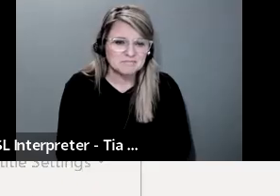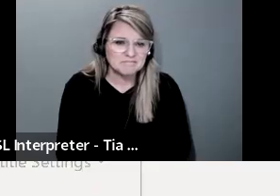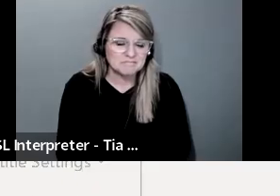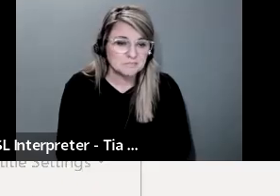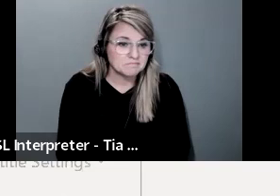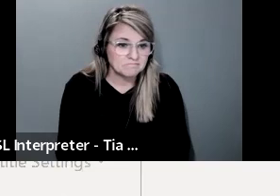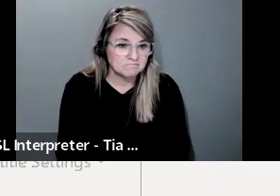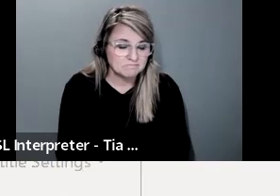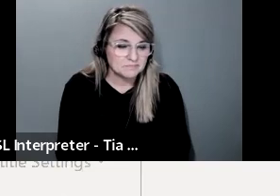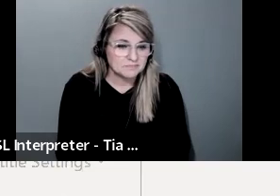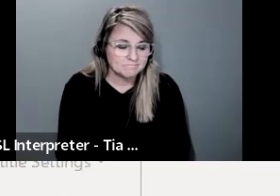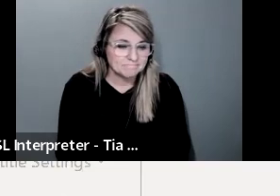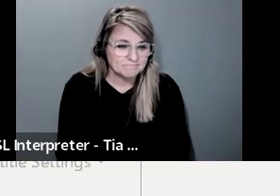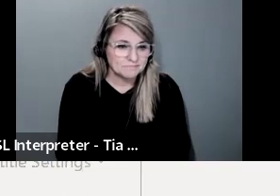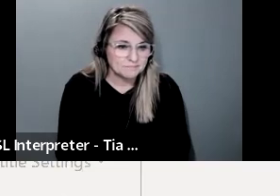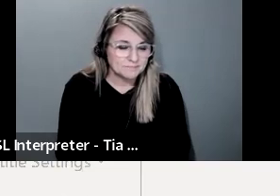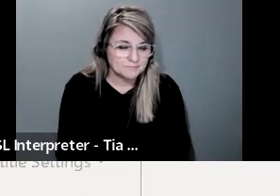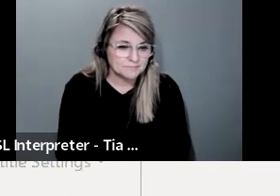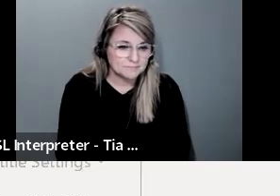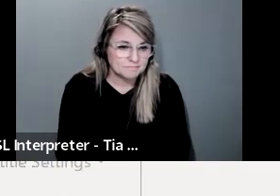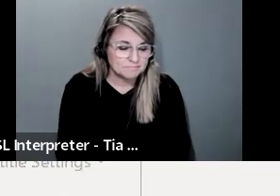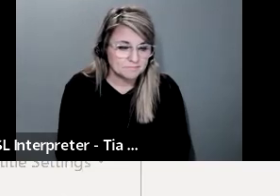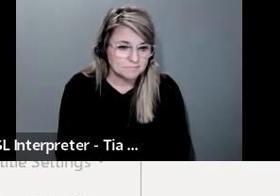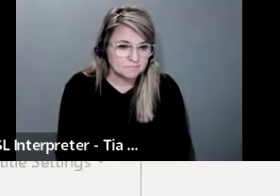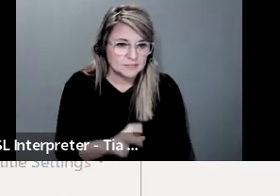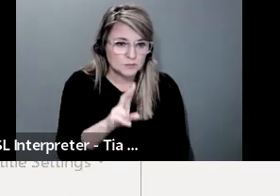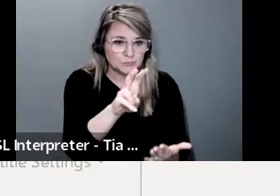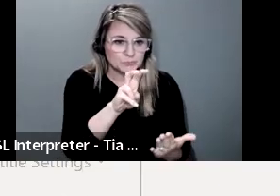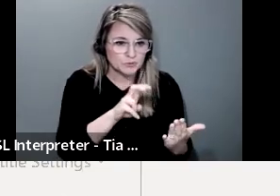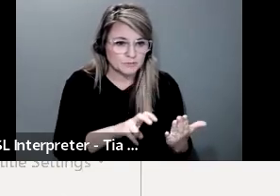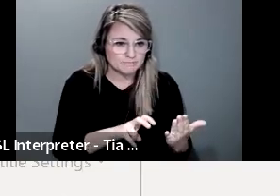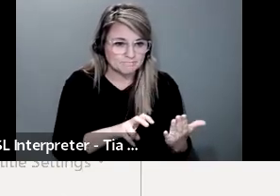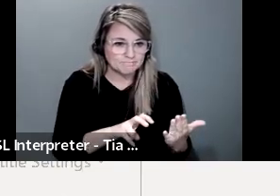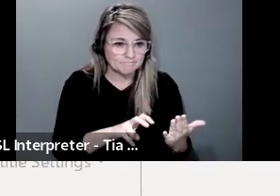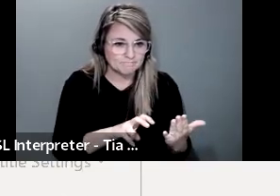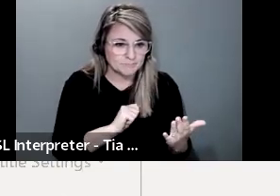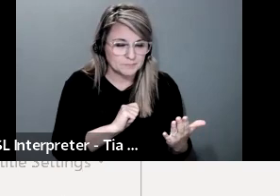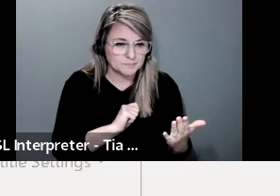Okay, I think we're back on here. Let me get to the slide we're at. I'll make it easiest.